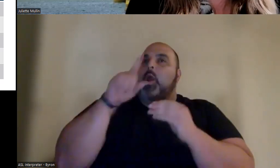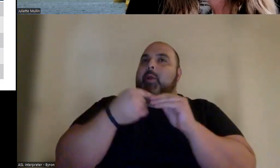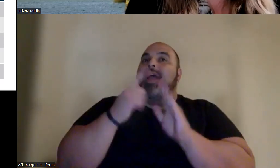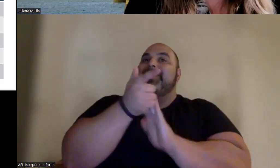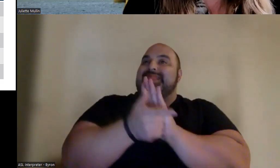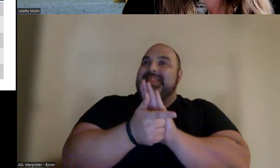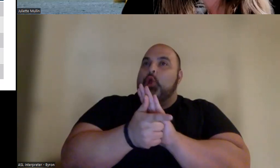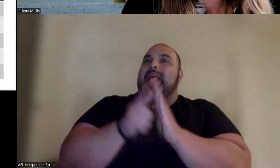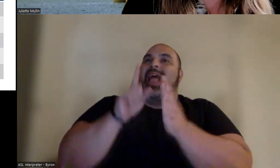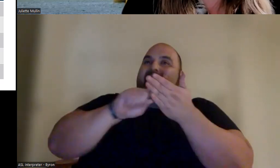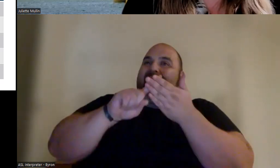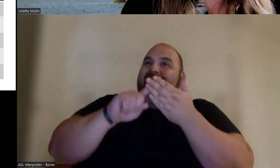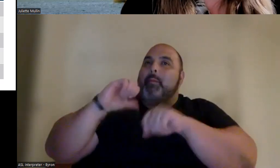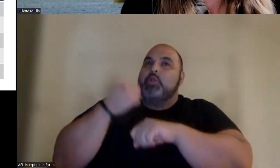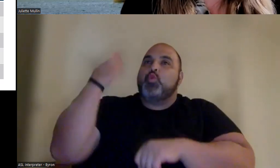reasons for limitations.